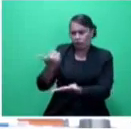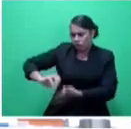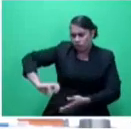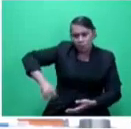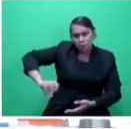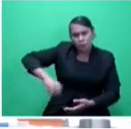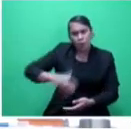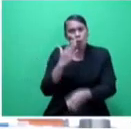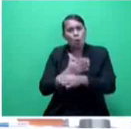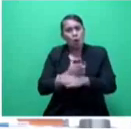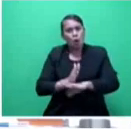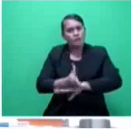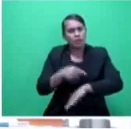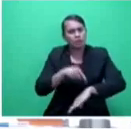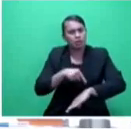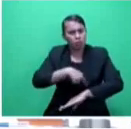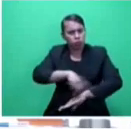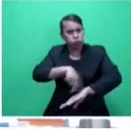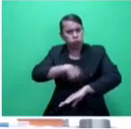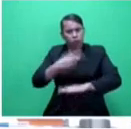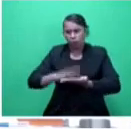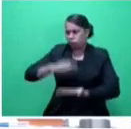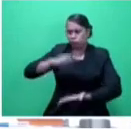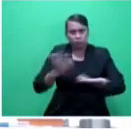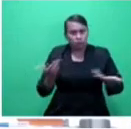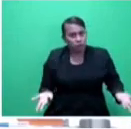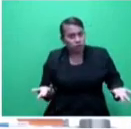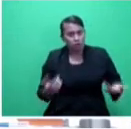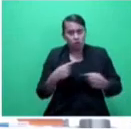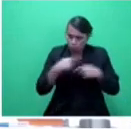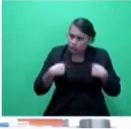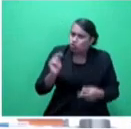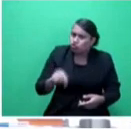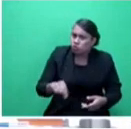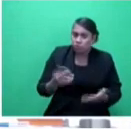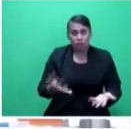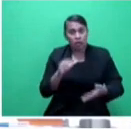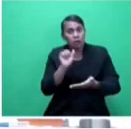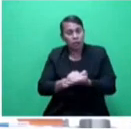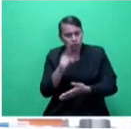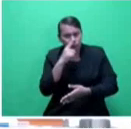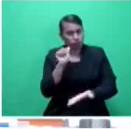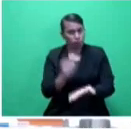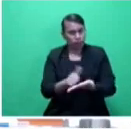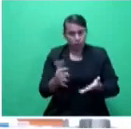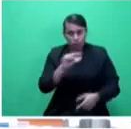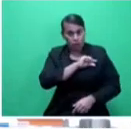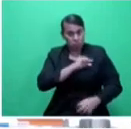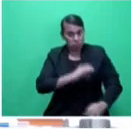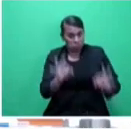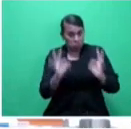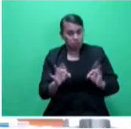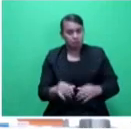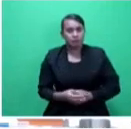the right people with the right salaries so they don't go off and engage in those kind of shenanigans. So Mr. Speaker said there's a cultural